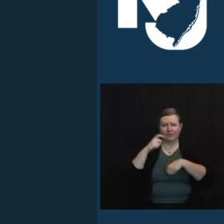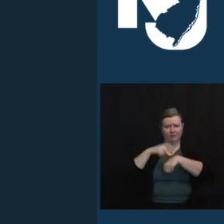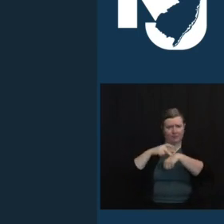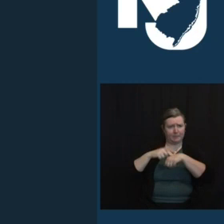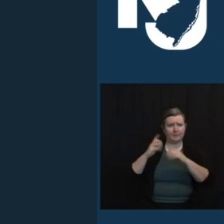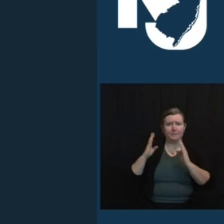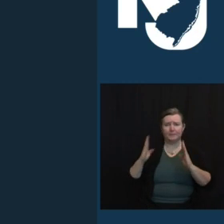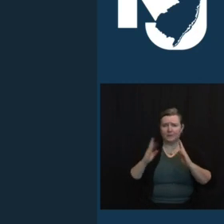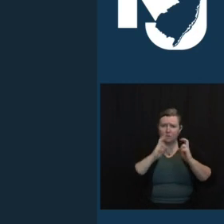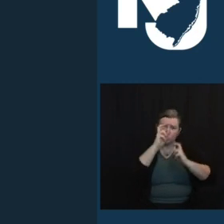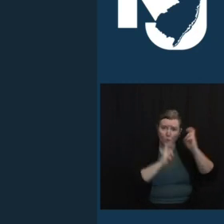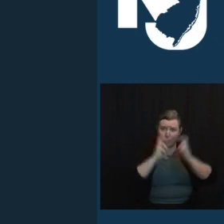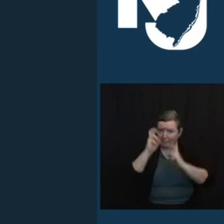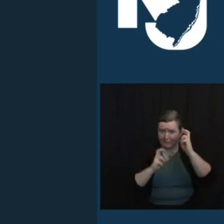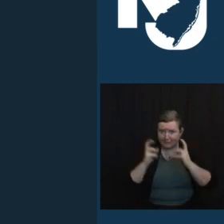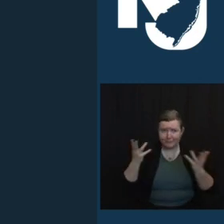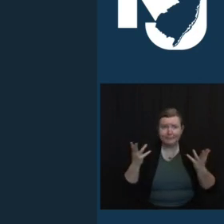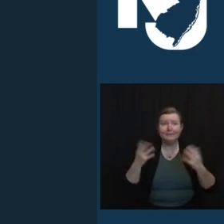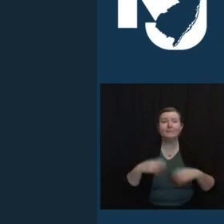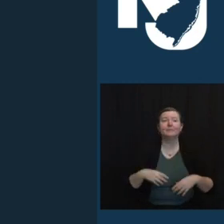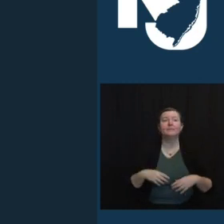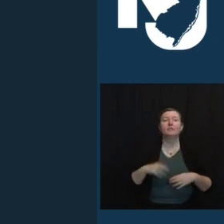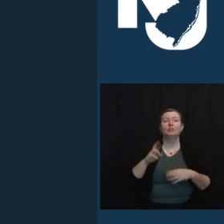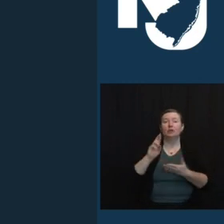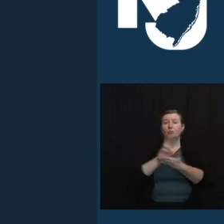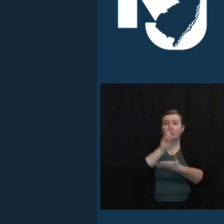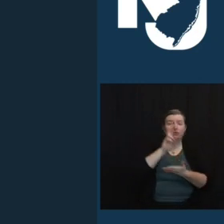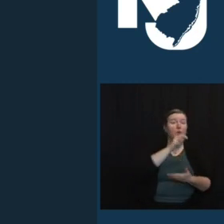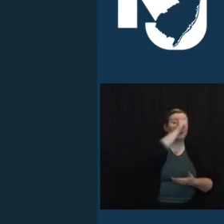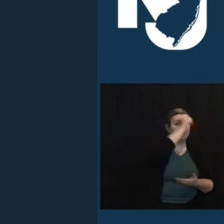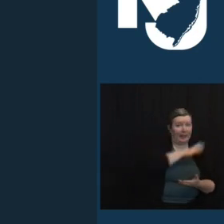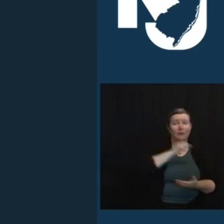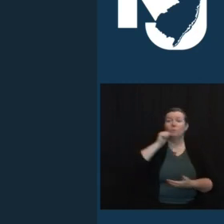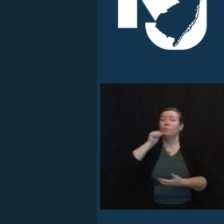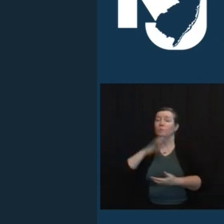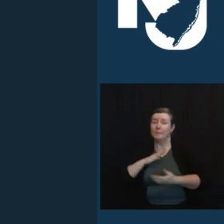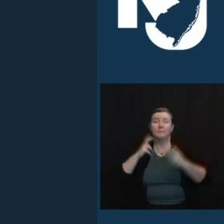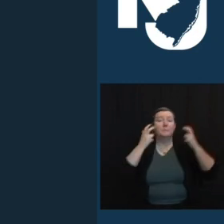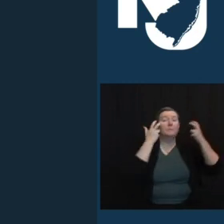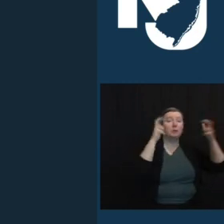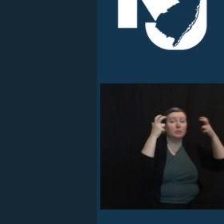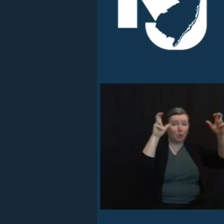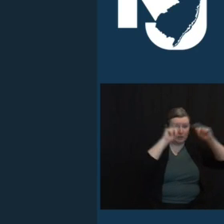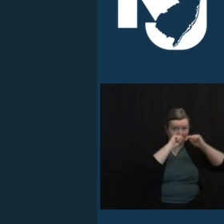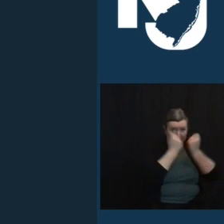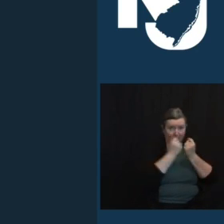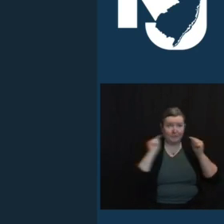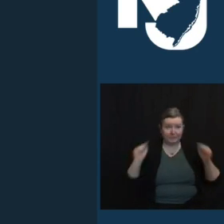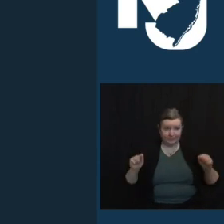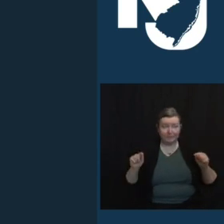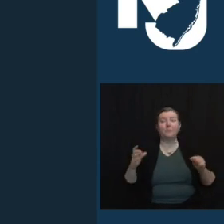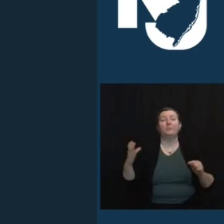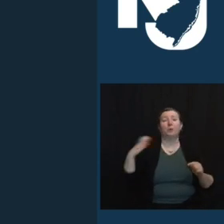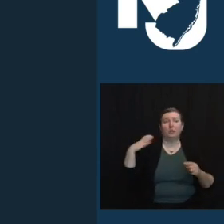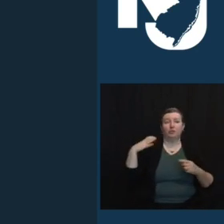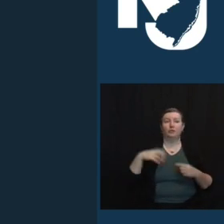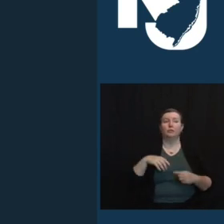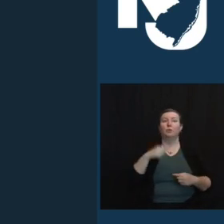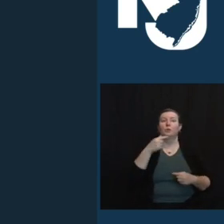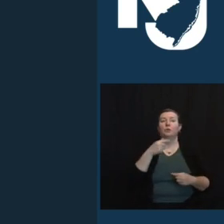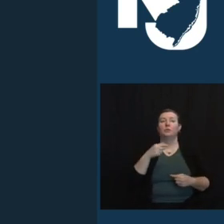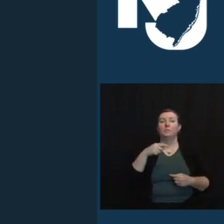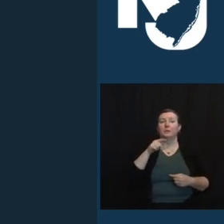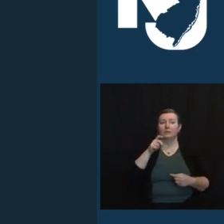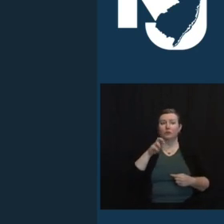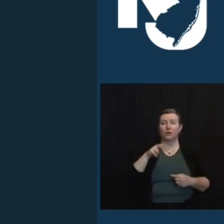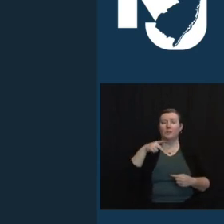Rutgers University basketball team, led by head coaches Steve Peichel and C. Vivian Stringer, respectively.